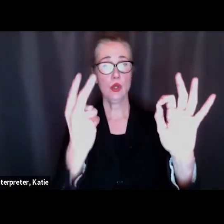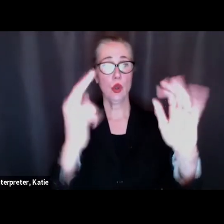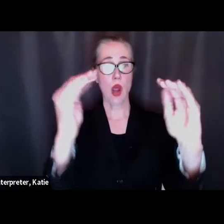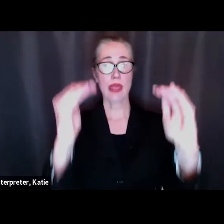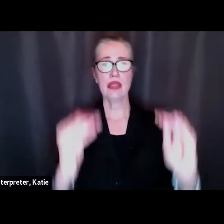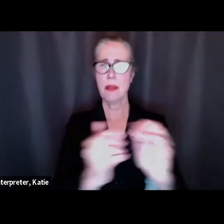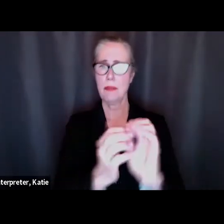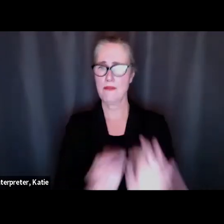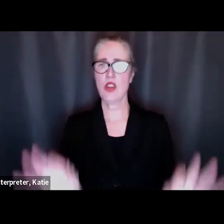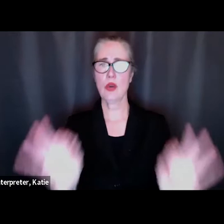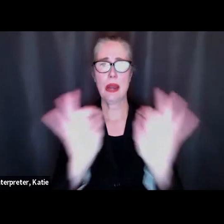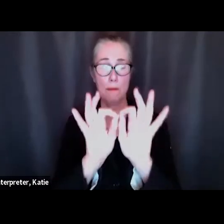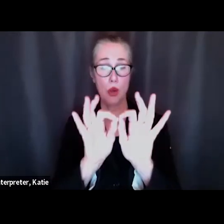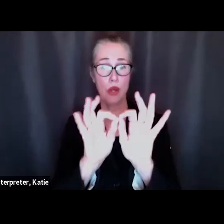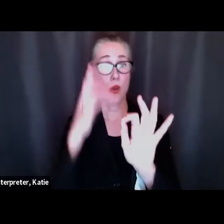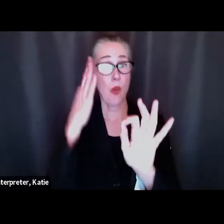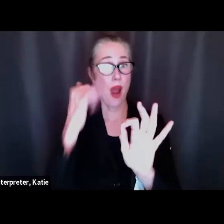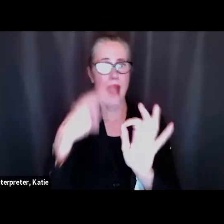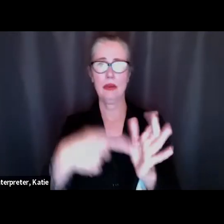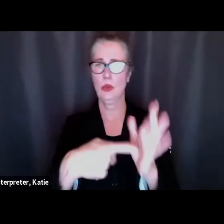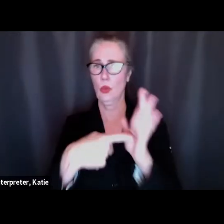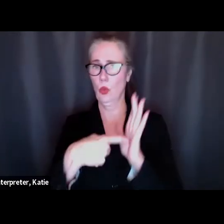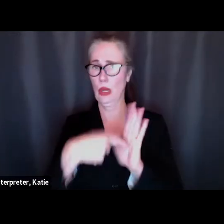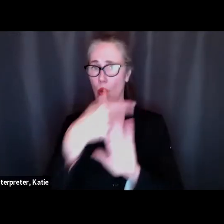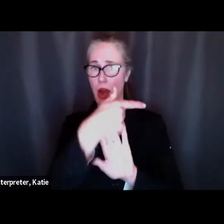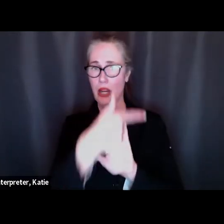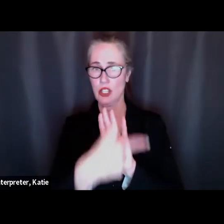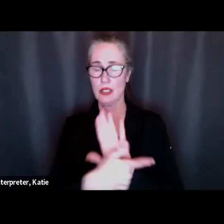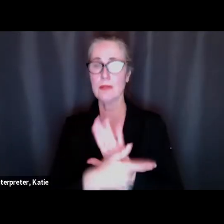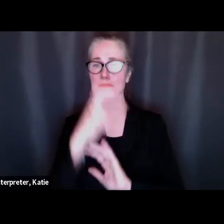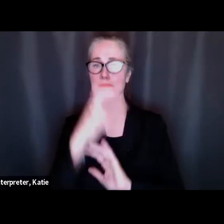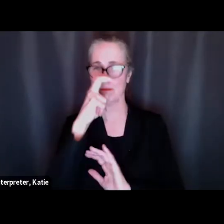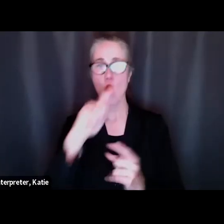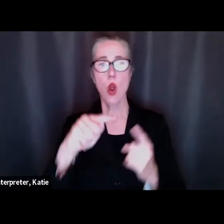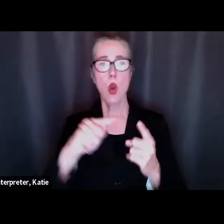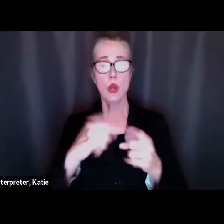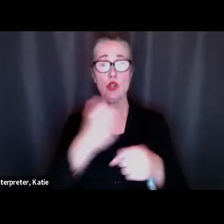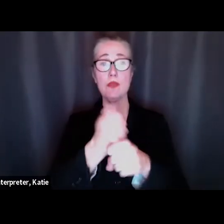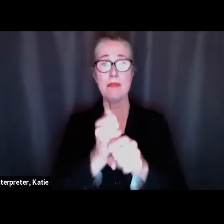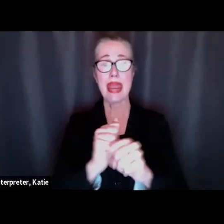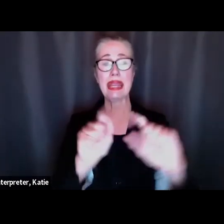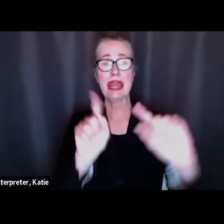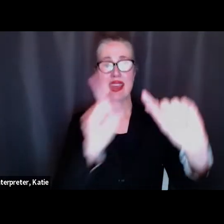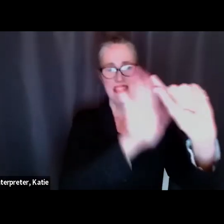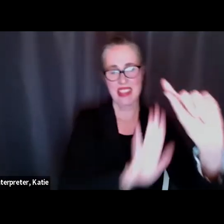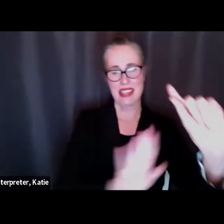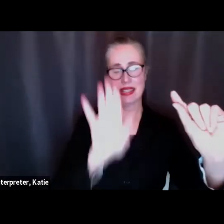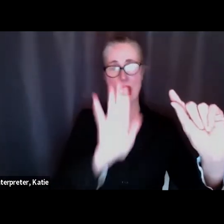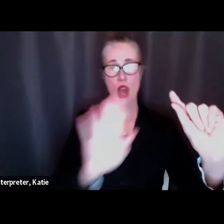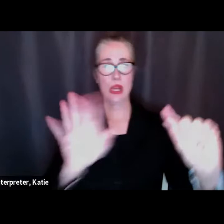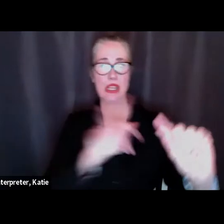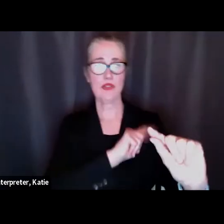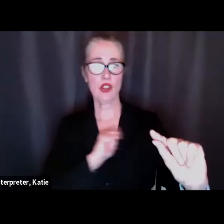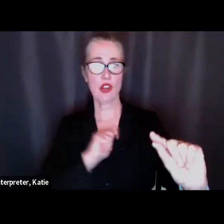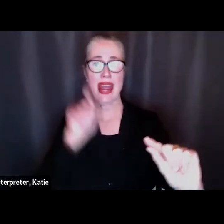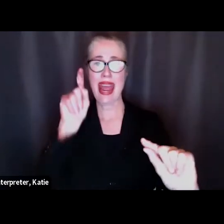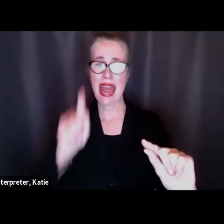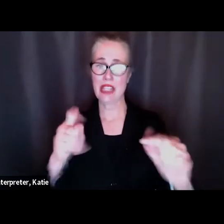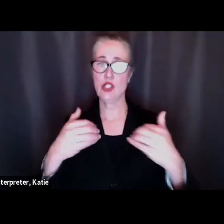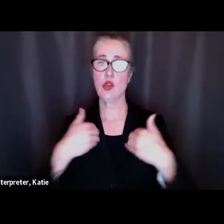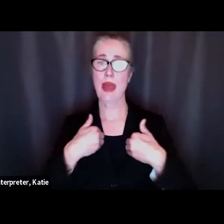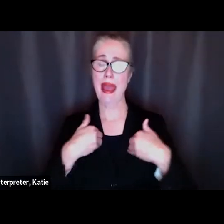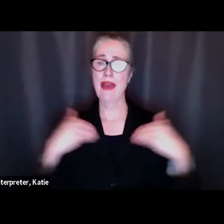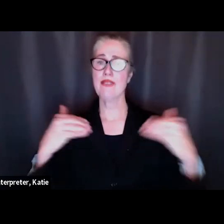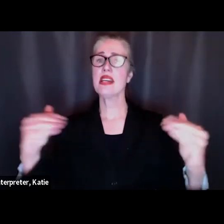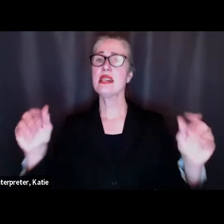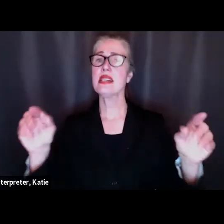importance because they are required when creating these trusty areas each trusty area should contain nearly an equal number of